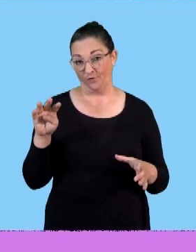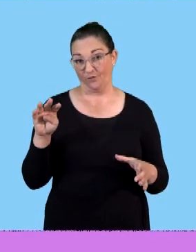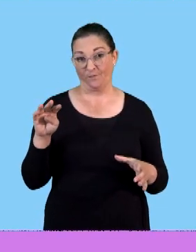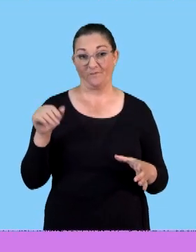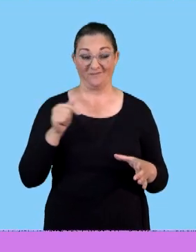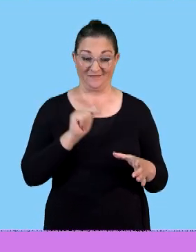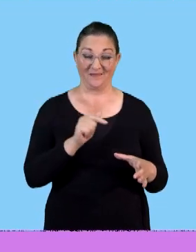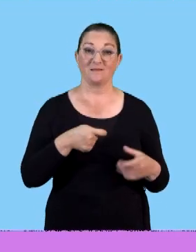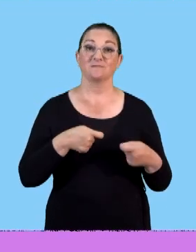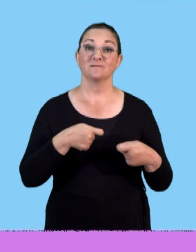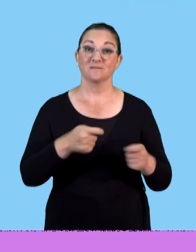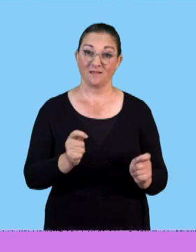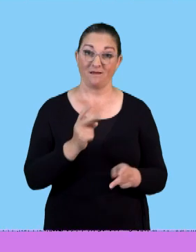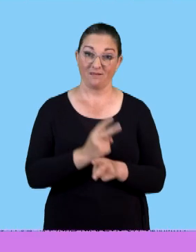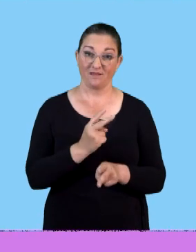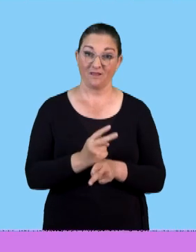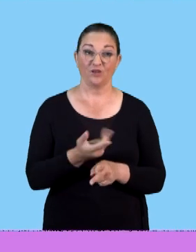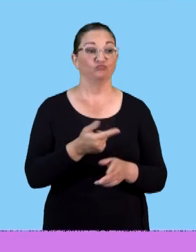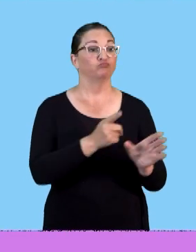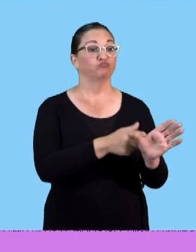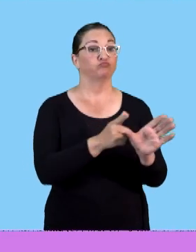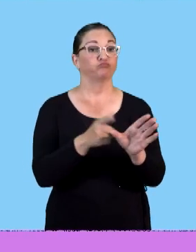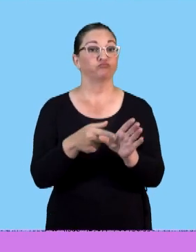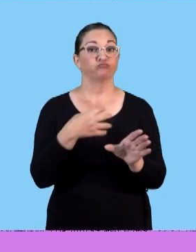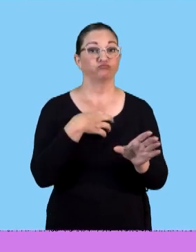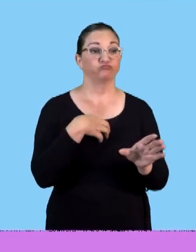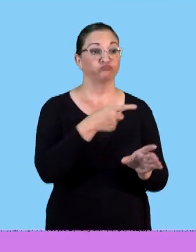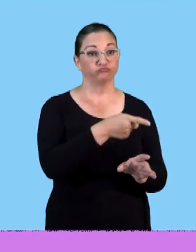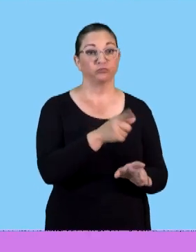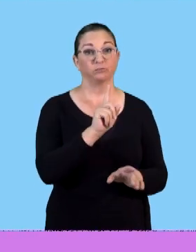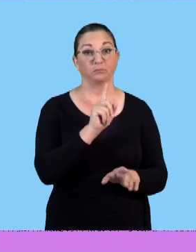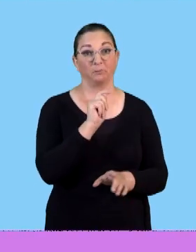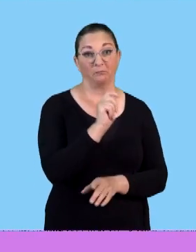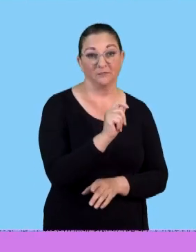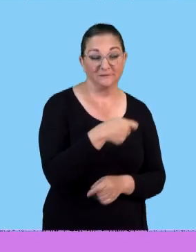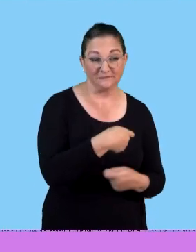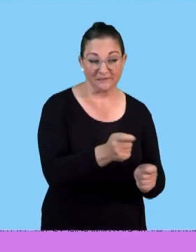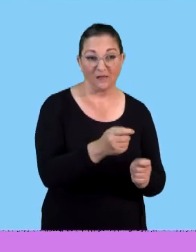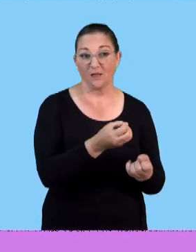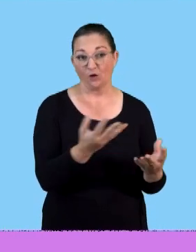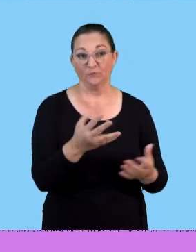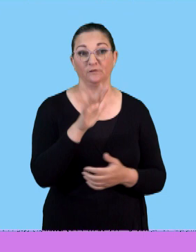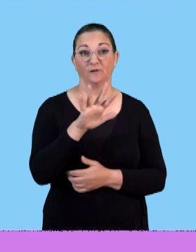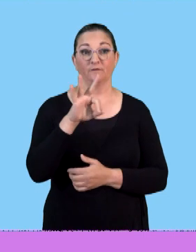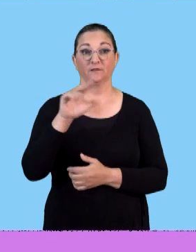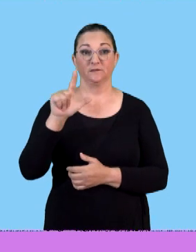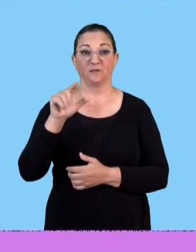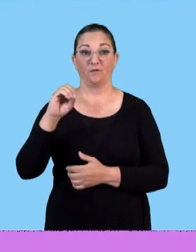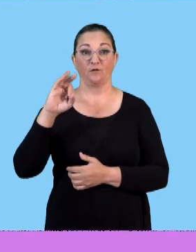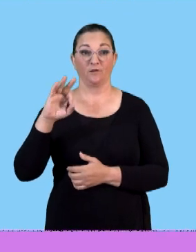429,627 rand and 24 cents, and then he sold them to local garage owners at a cost of